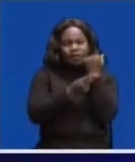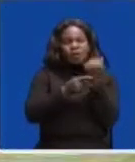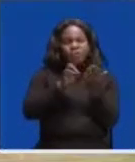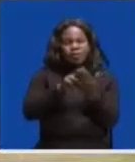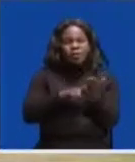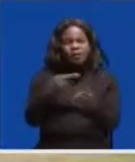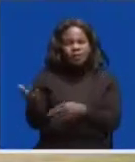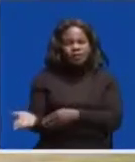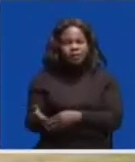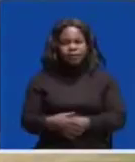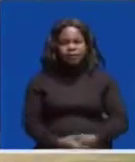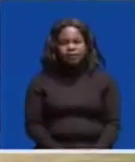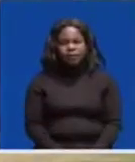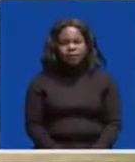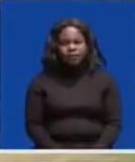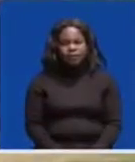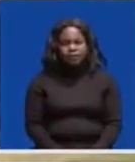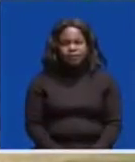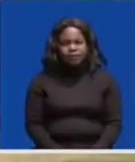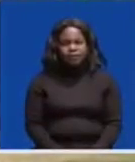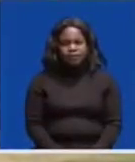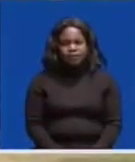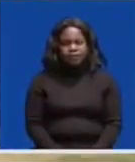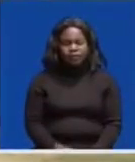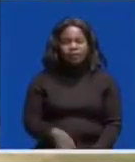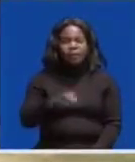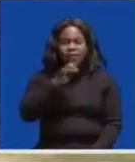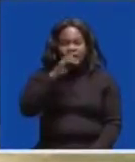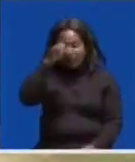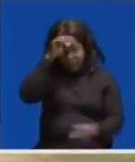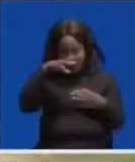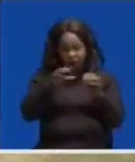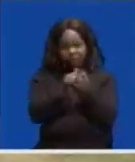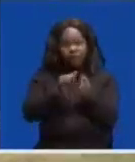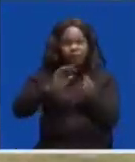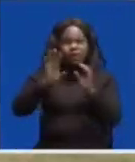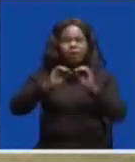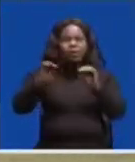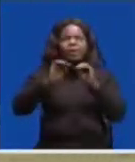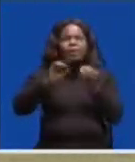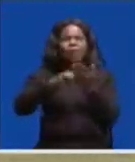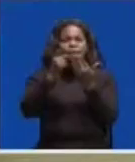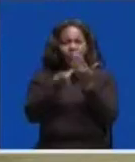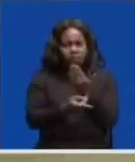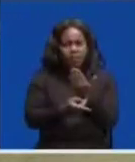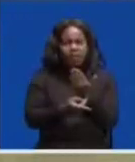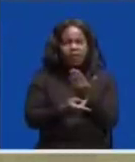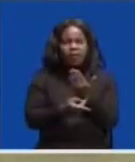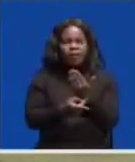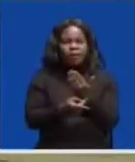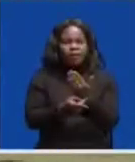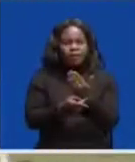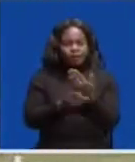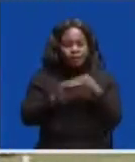reports. Esther Lungu has continued with her mentorship programs aimed at inspiring positive behavior among the